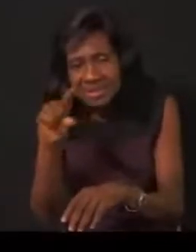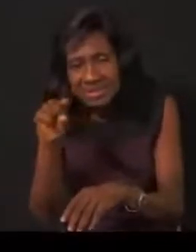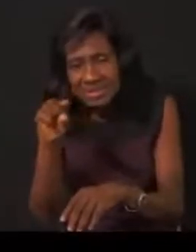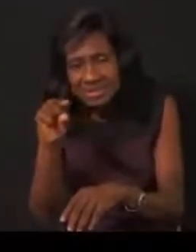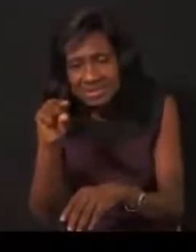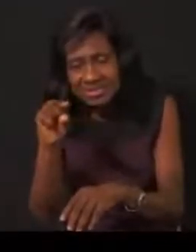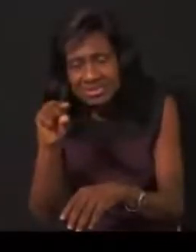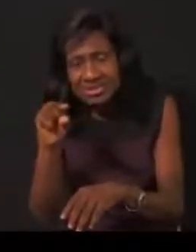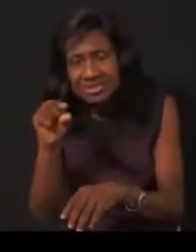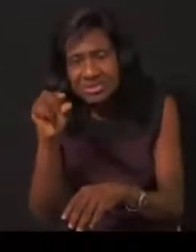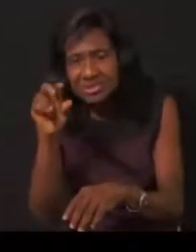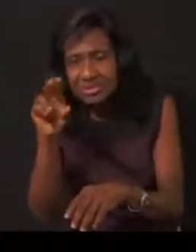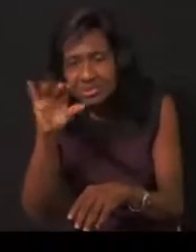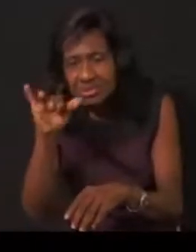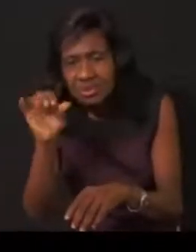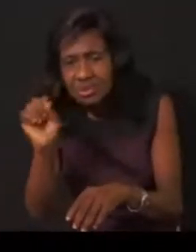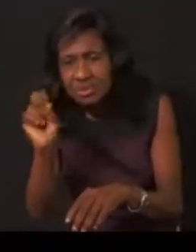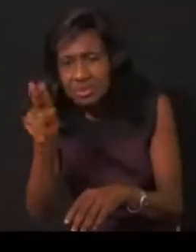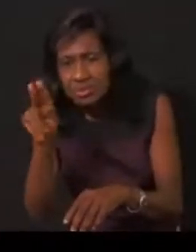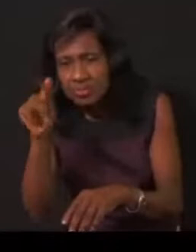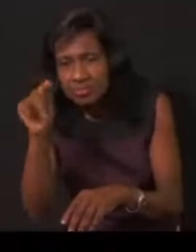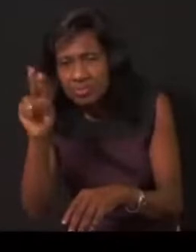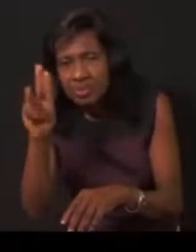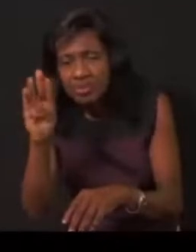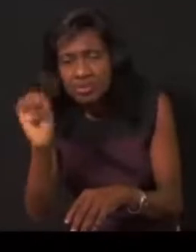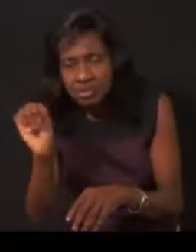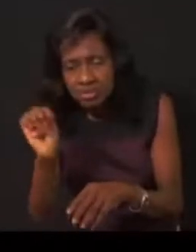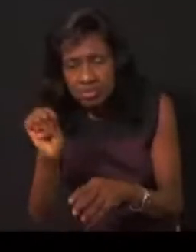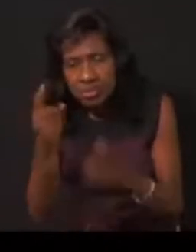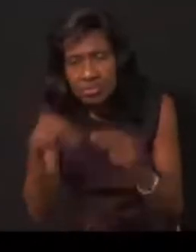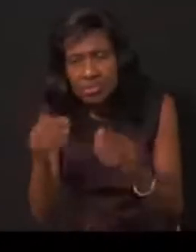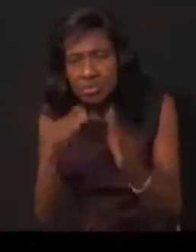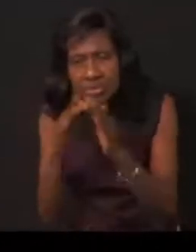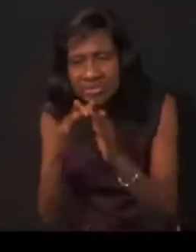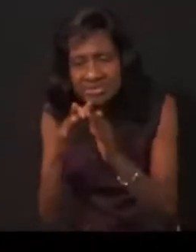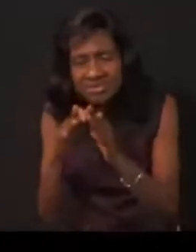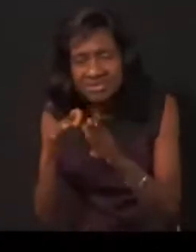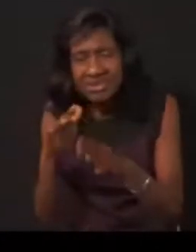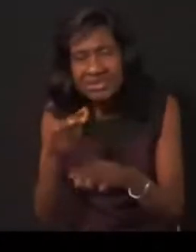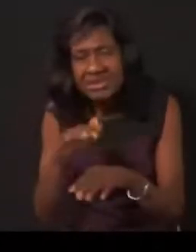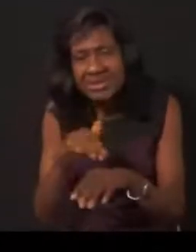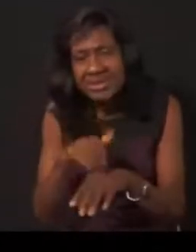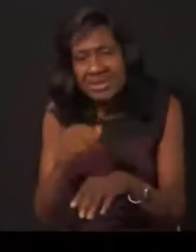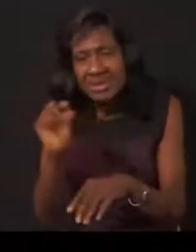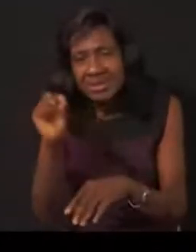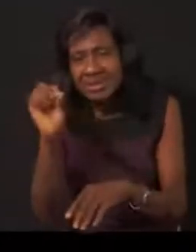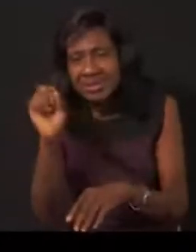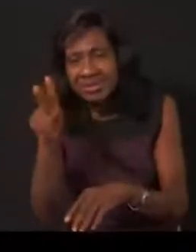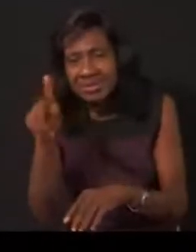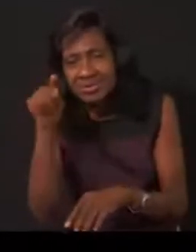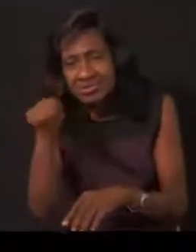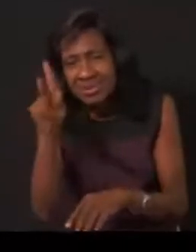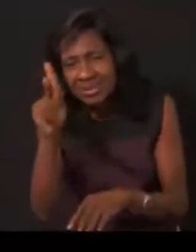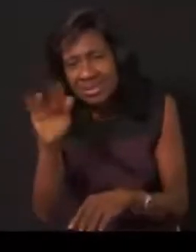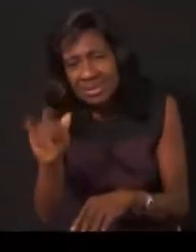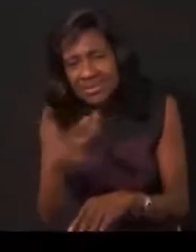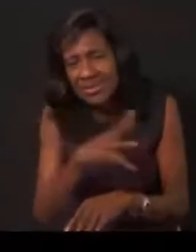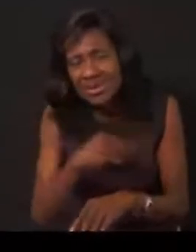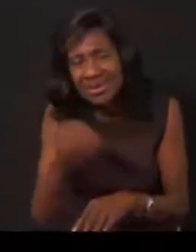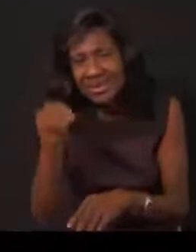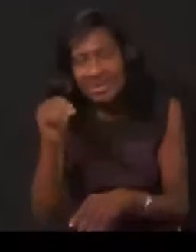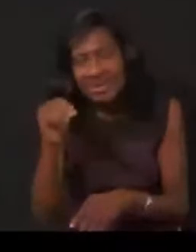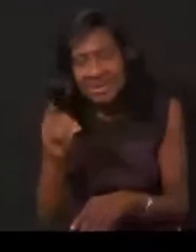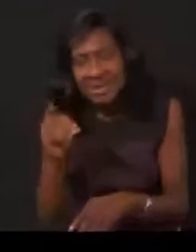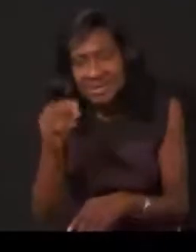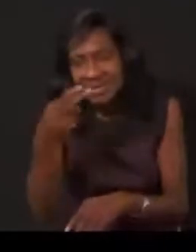YouTube channel as well. We encourage you to go online to gov.ky and hsa.ky for the very latest on COVID-19 results,